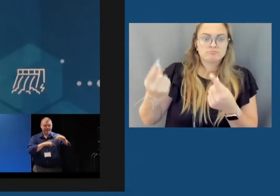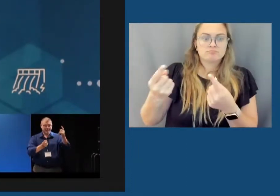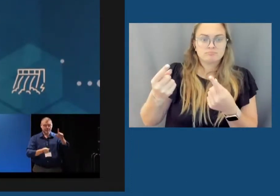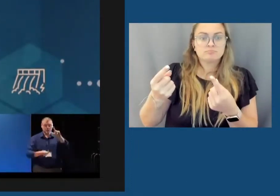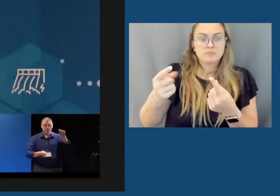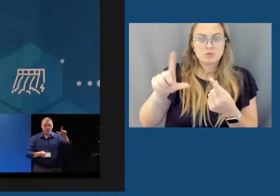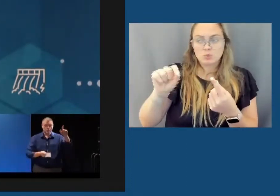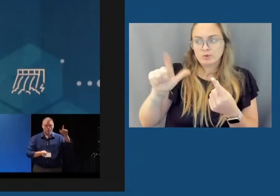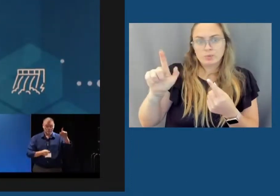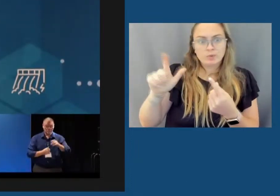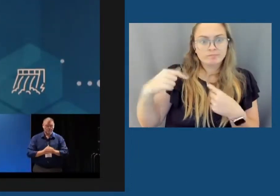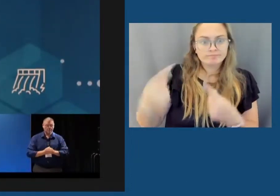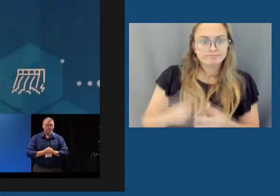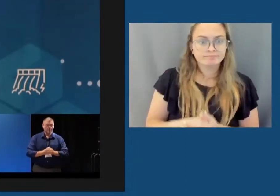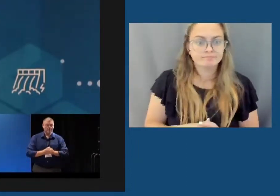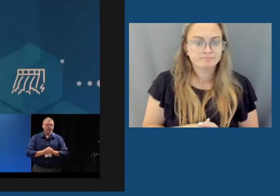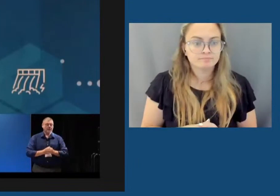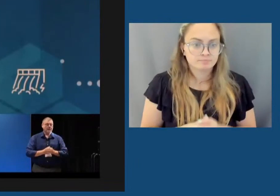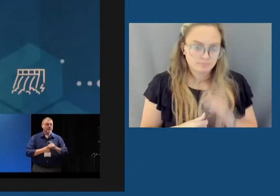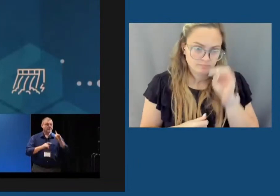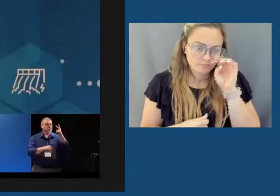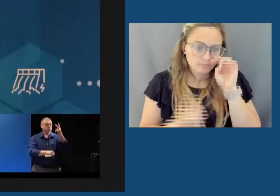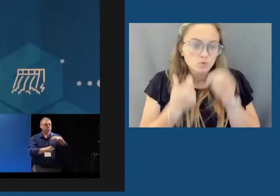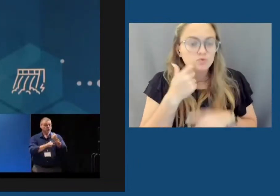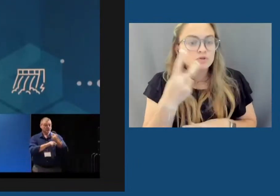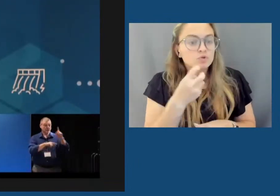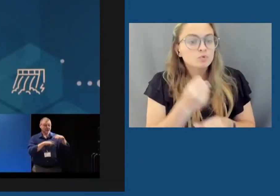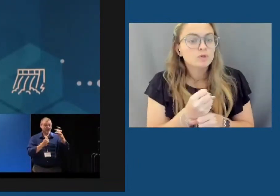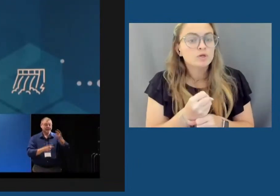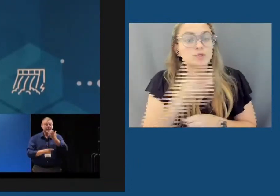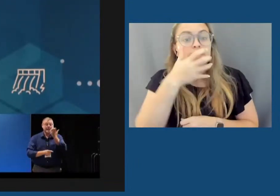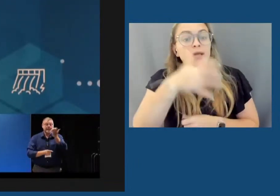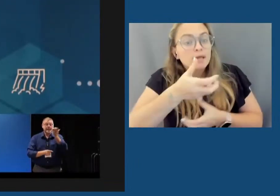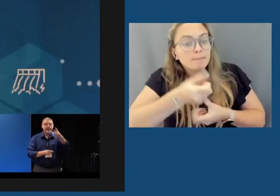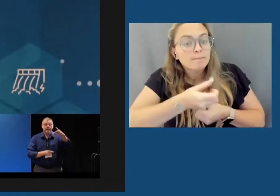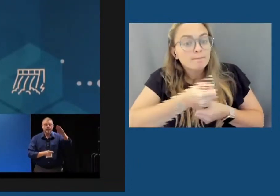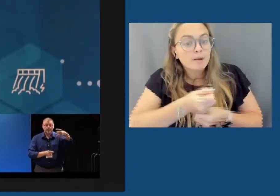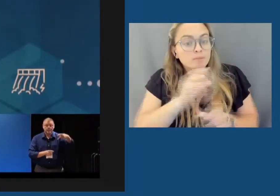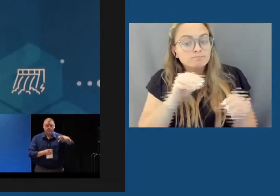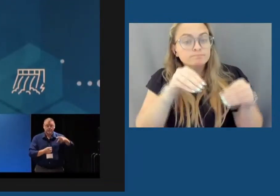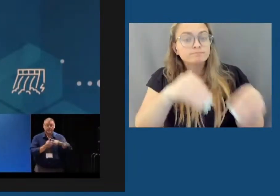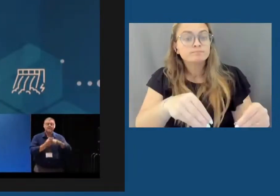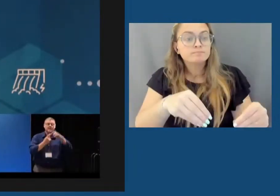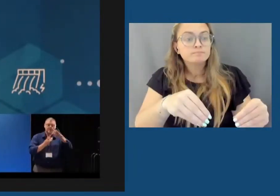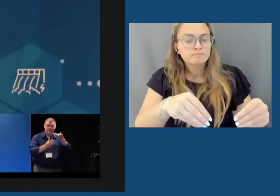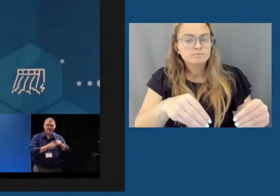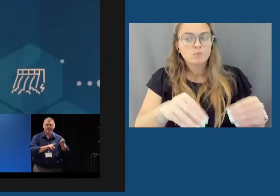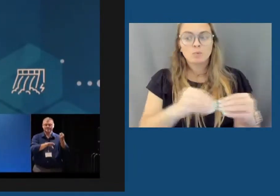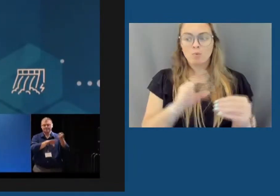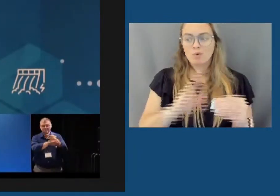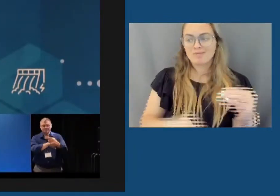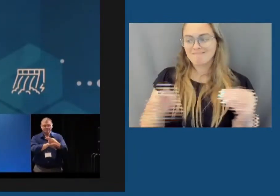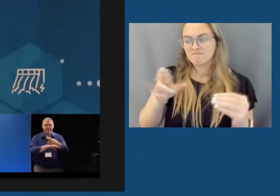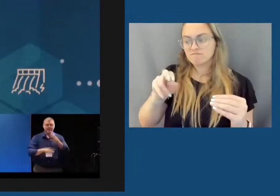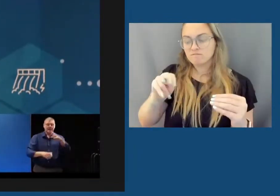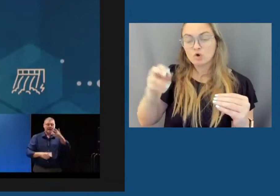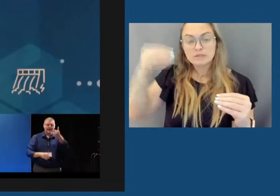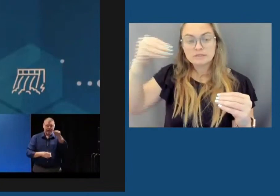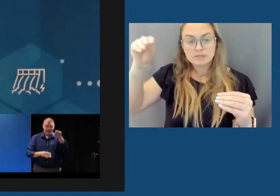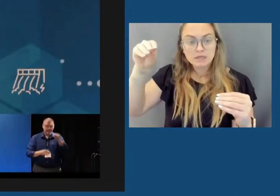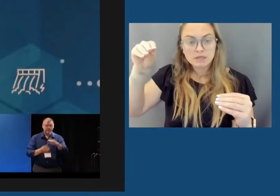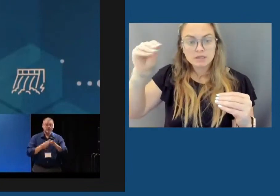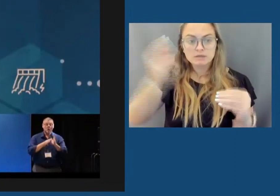2021. Over the last 2 years, heat pump installations outpaced gas furnace sales nationwide, an increase of